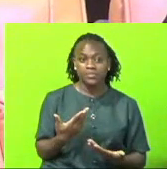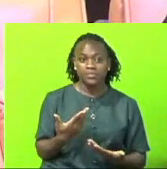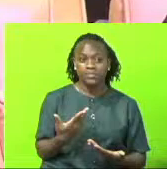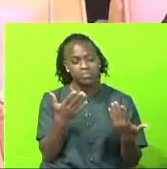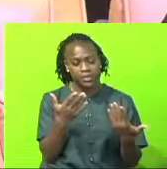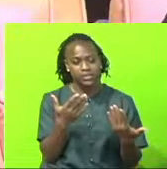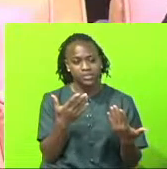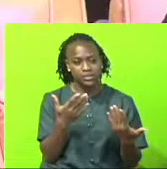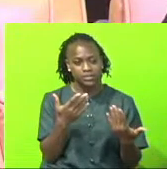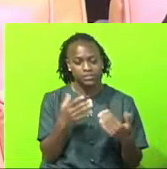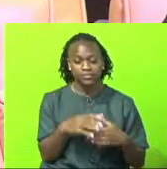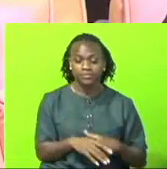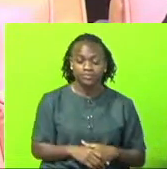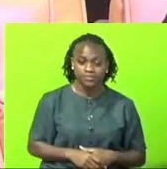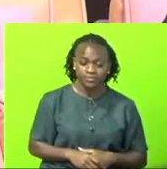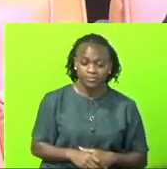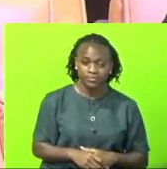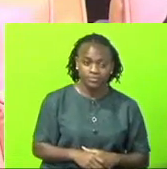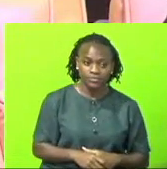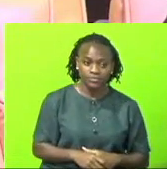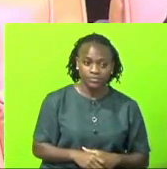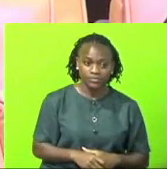candid and